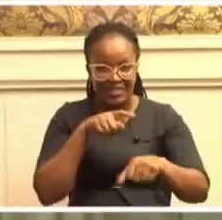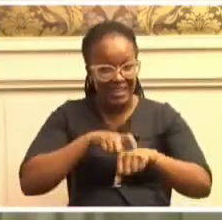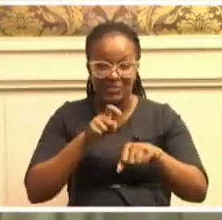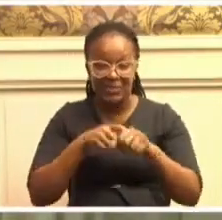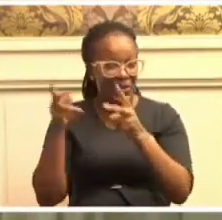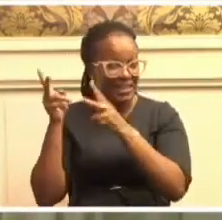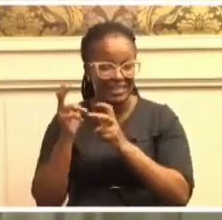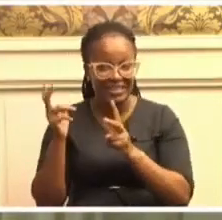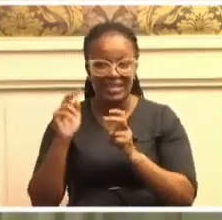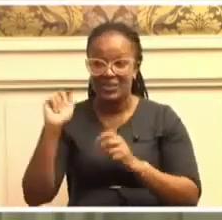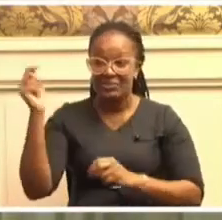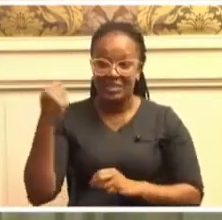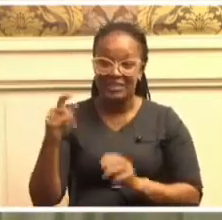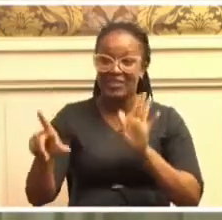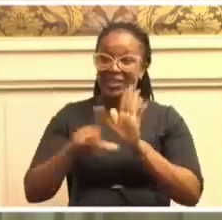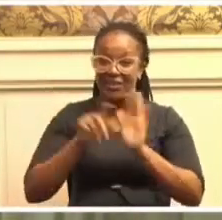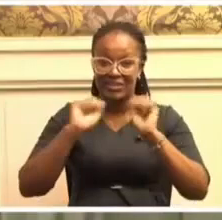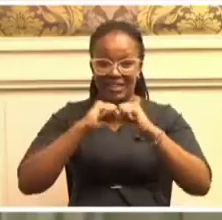Thank you.